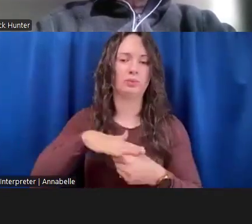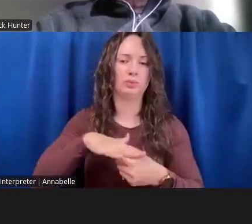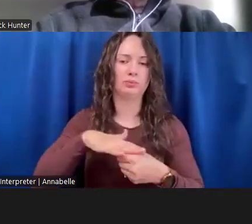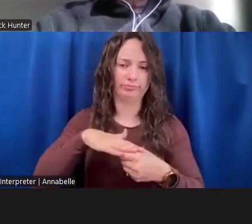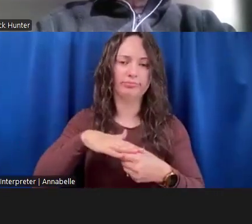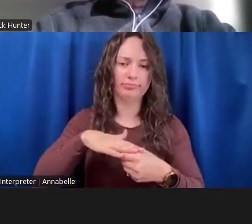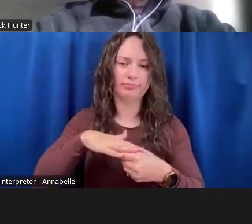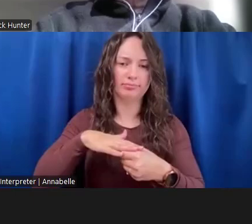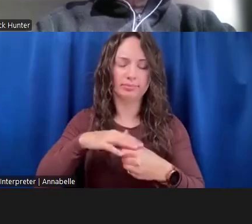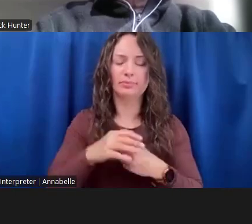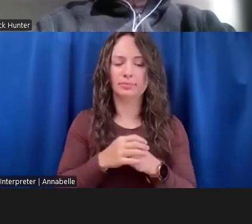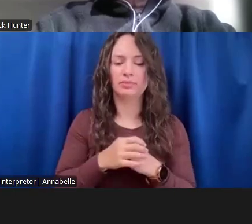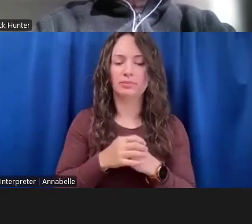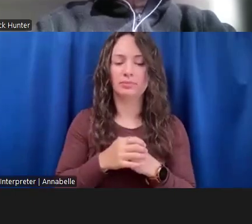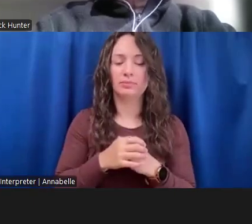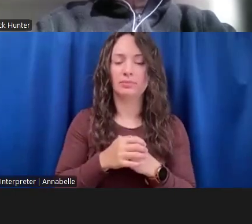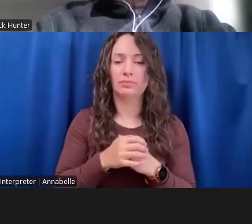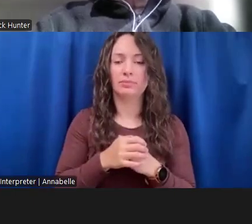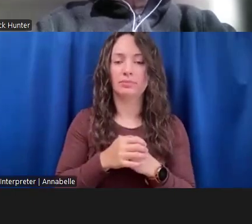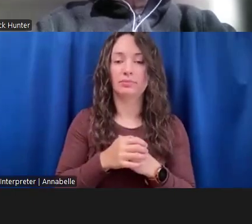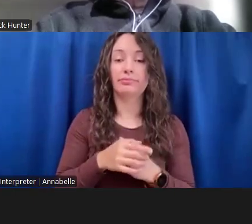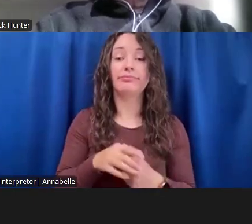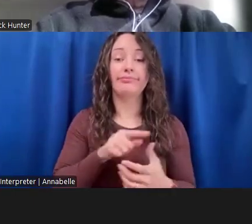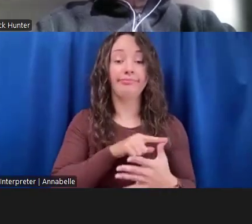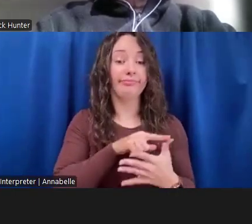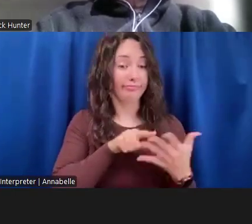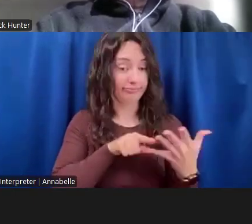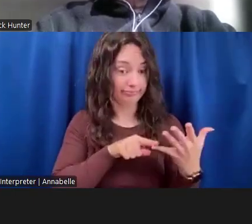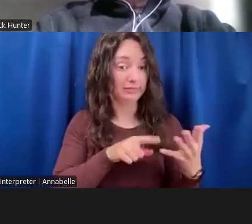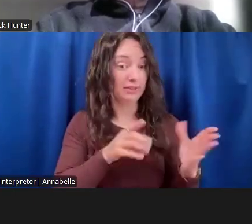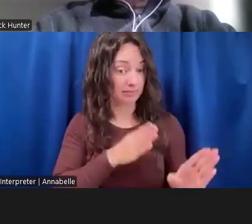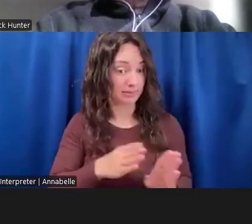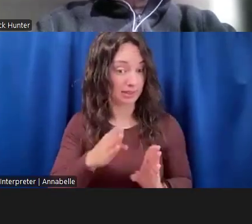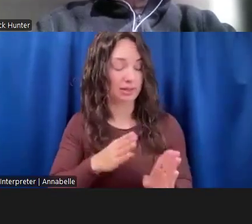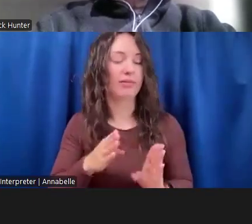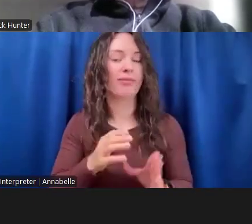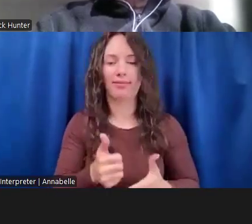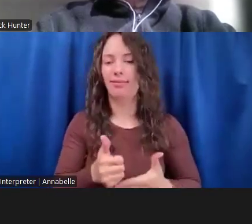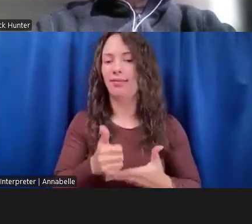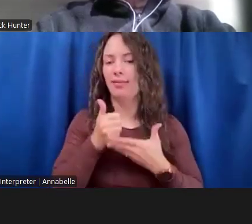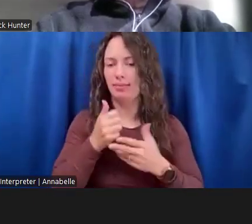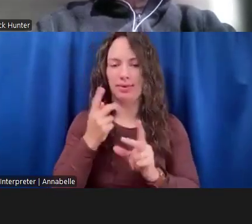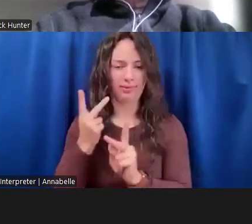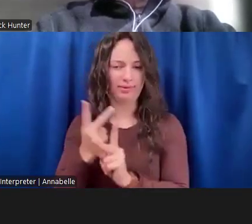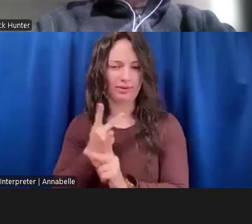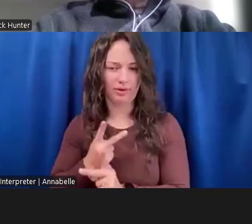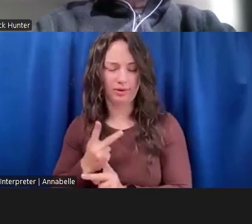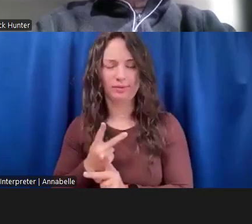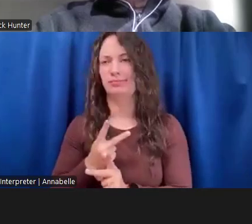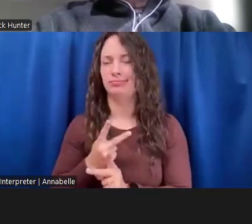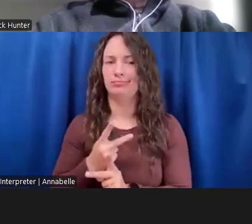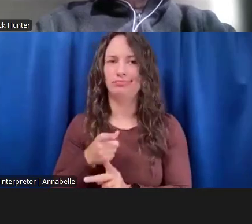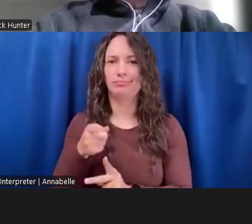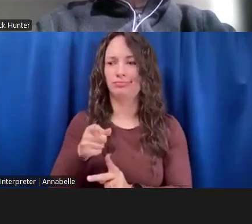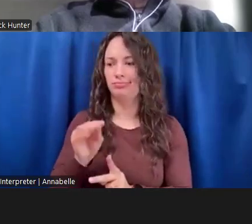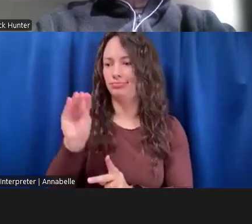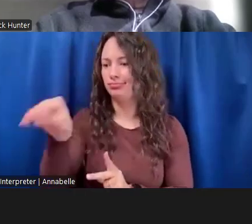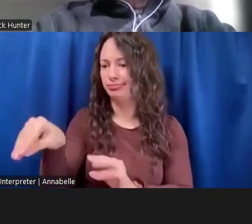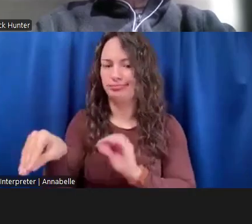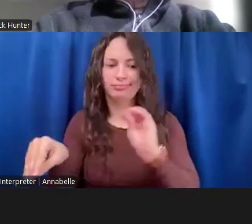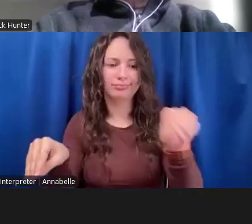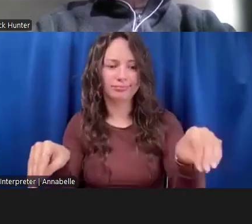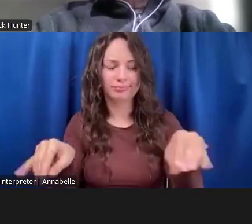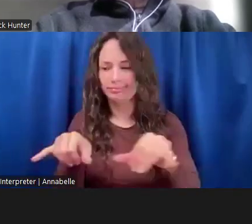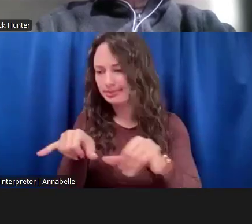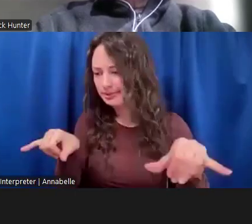Then you can begin to get a feel for what the spacing or patchiness or arrangement may need to be for those